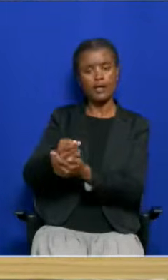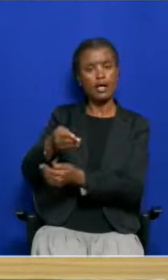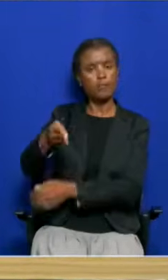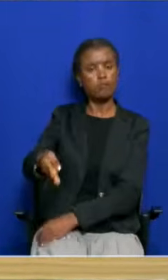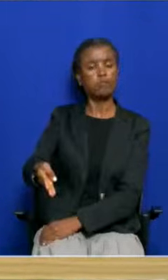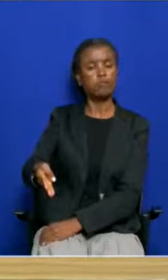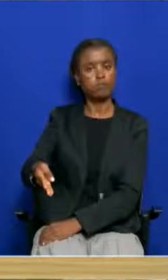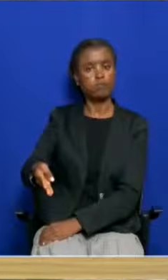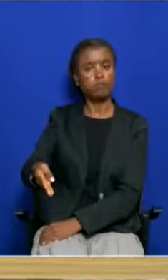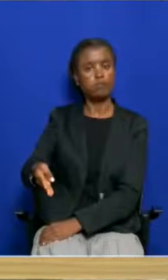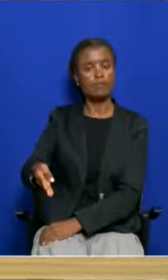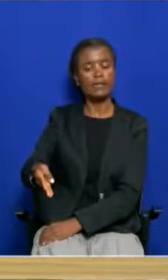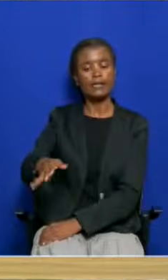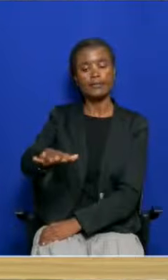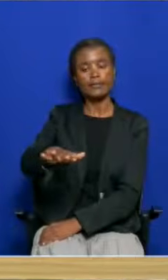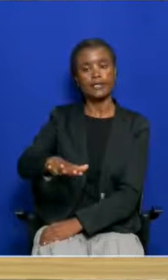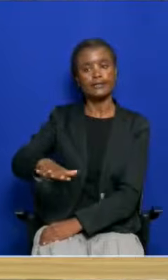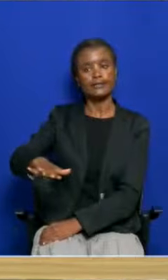in